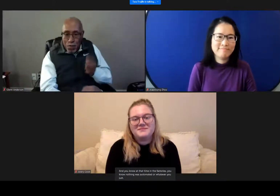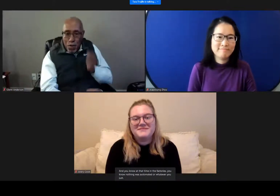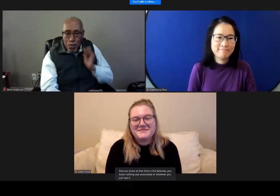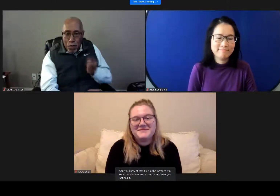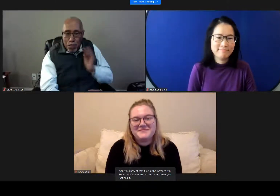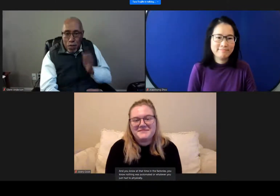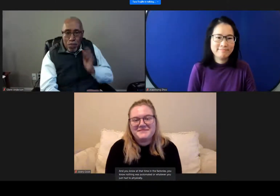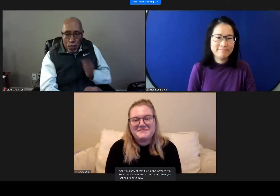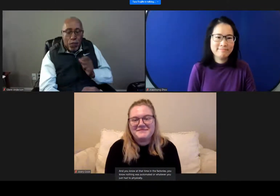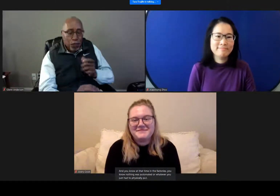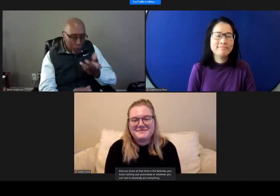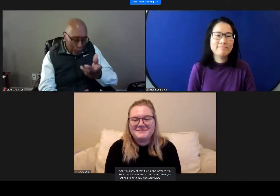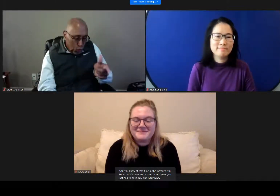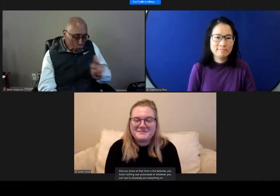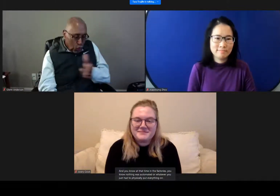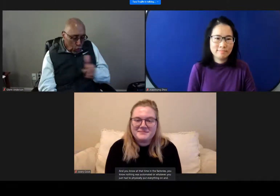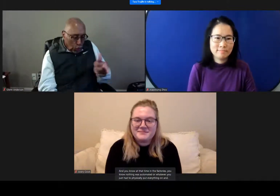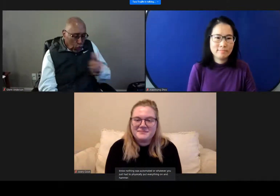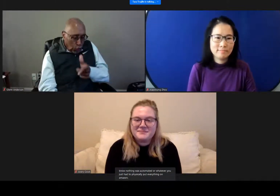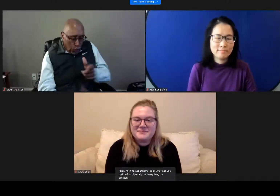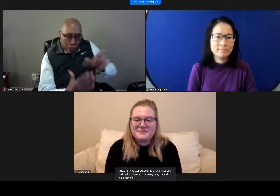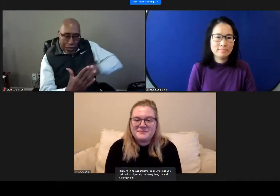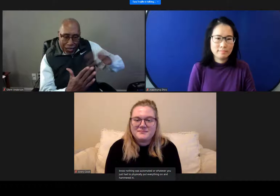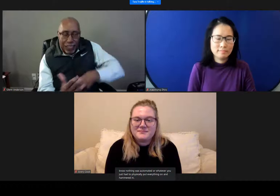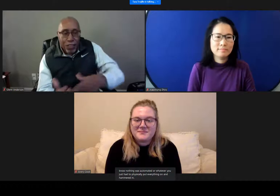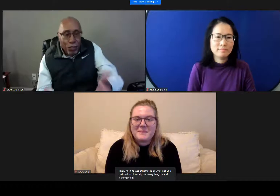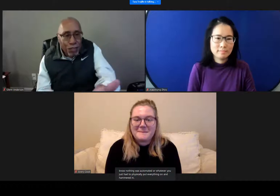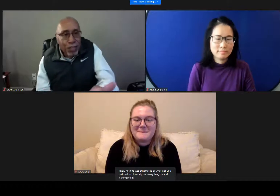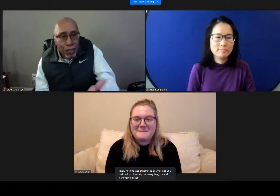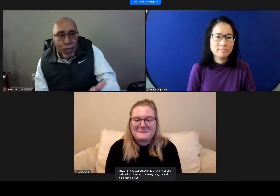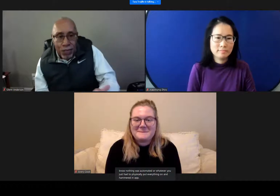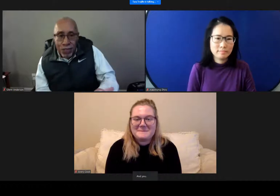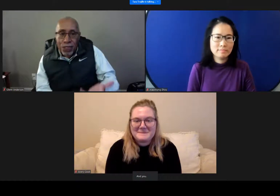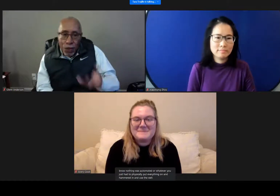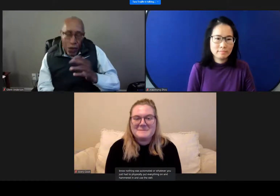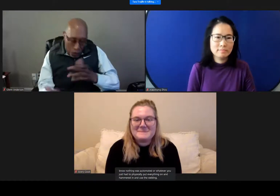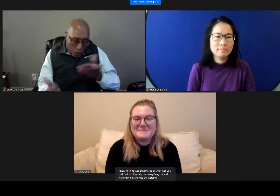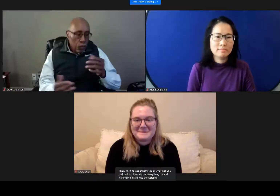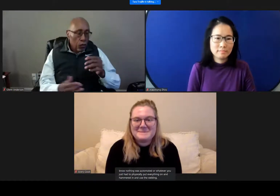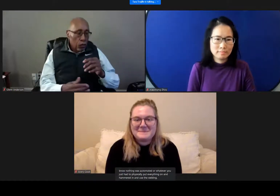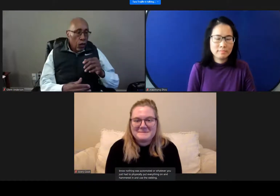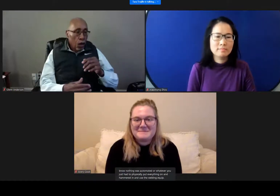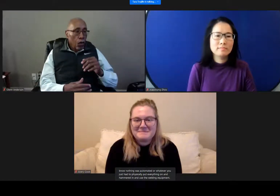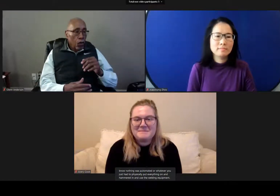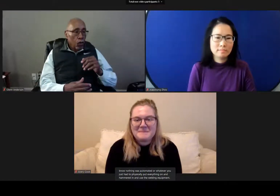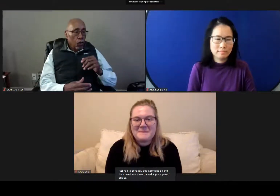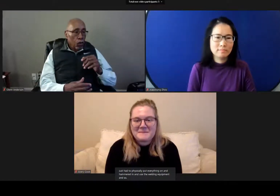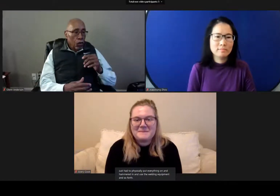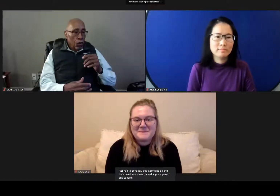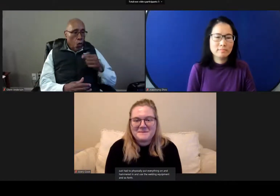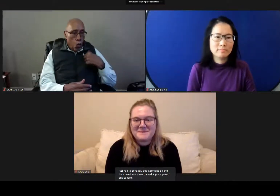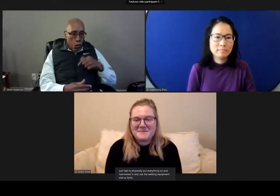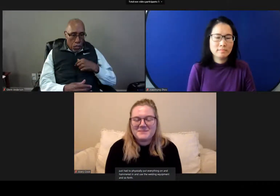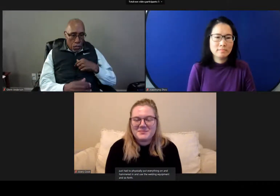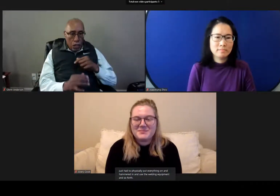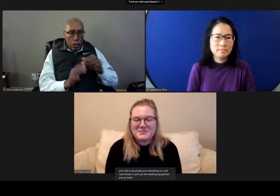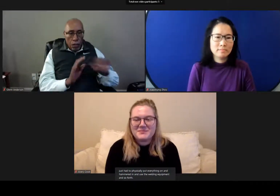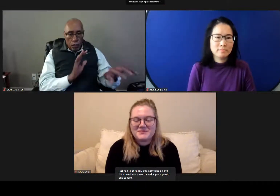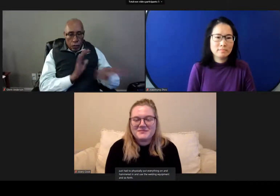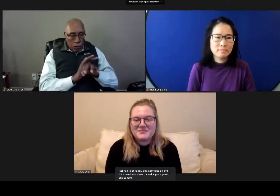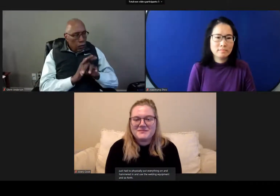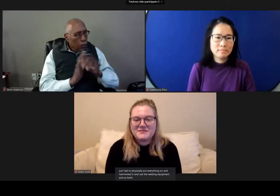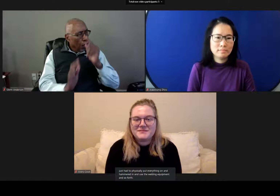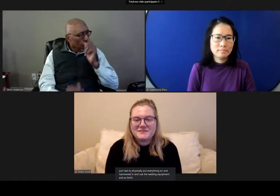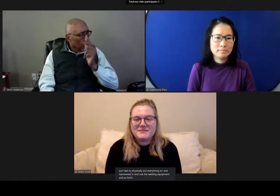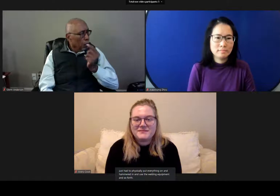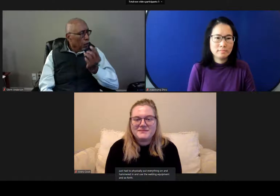to physically put everything on and hammer it in and use the welding equipment and so forth.